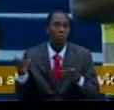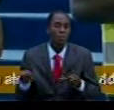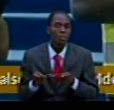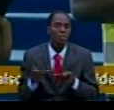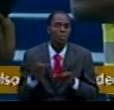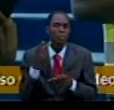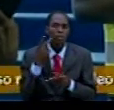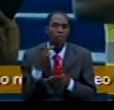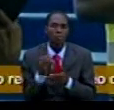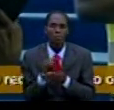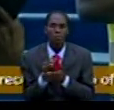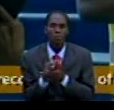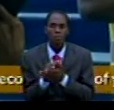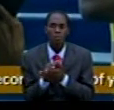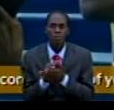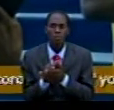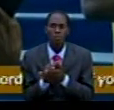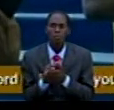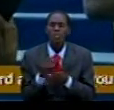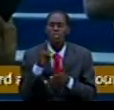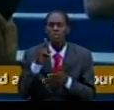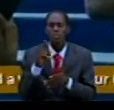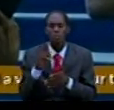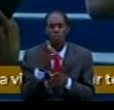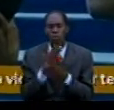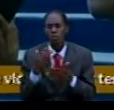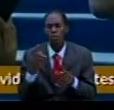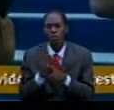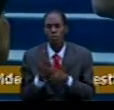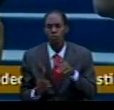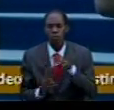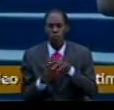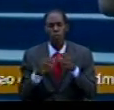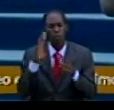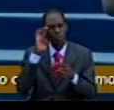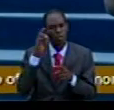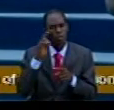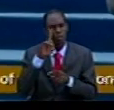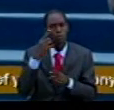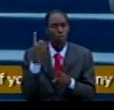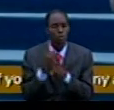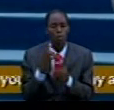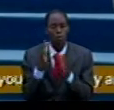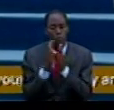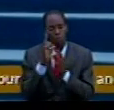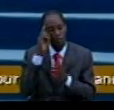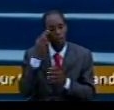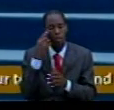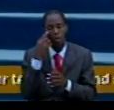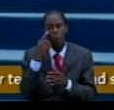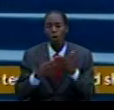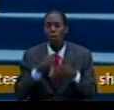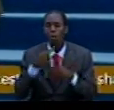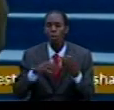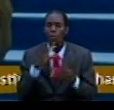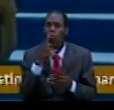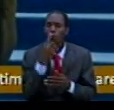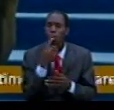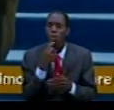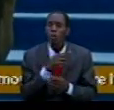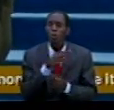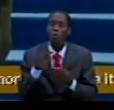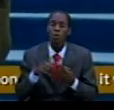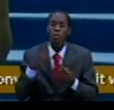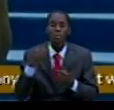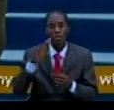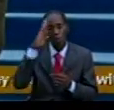you are pointing at your eye. What about your leaf that is rotting? So I said, that is true. So when the man of God was praying, I